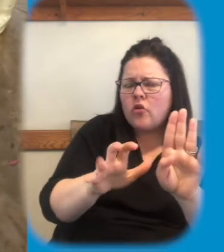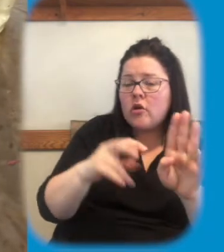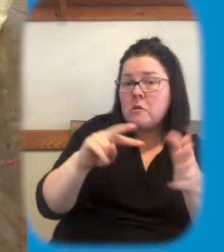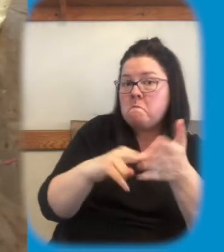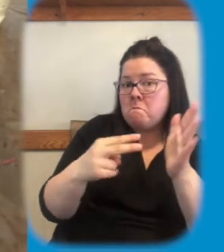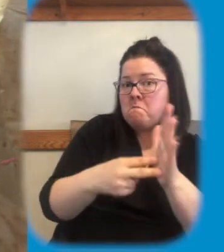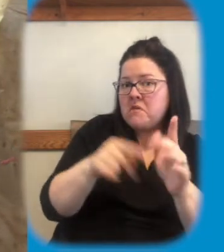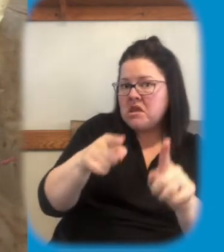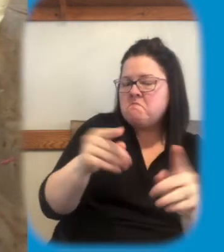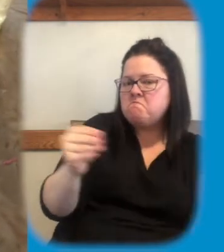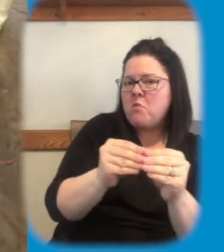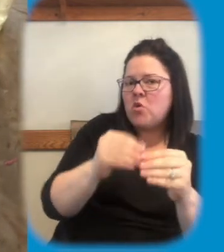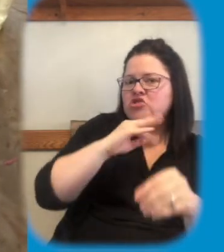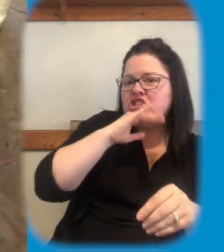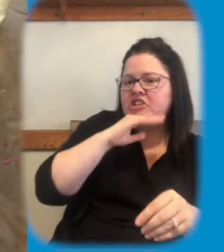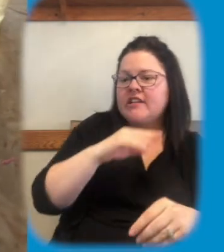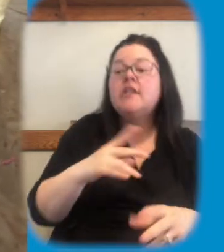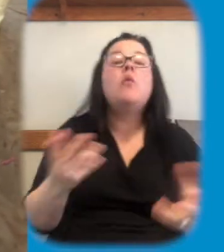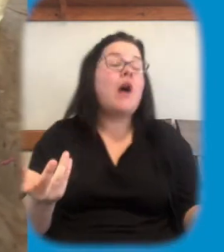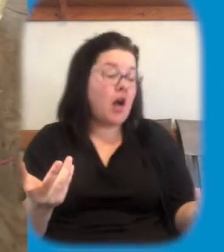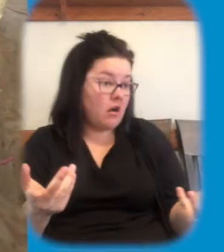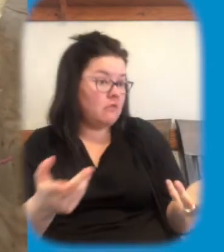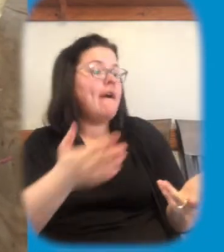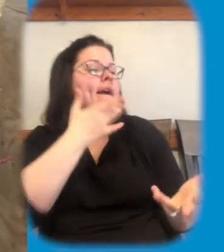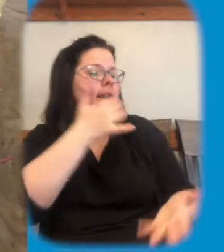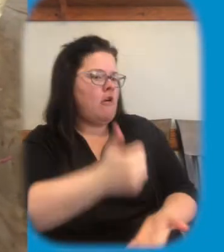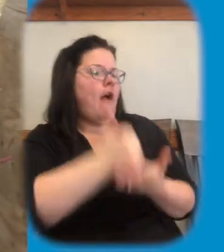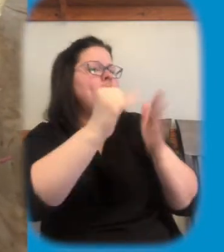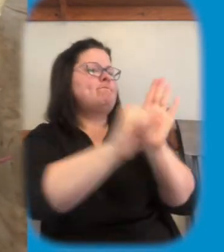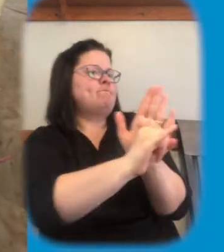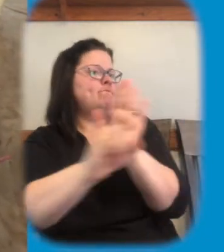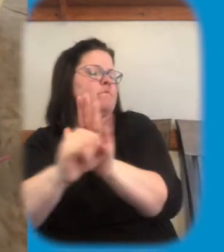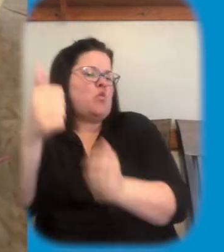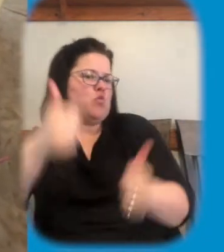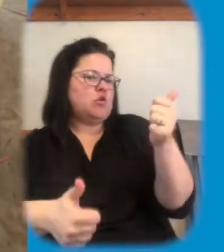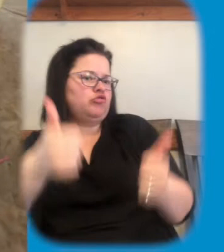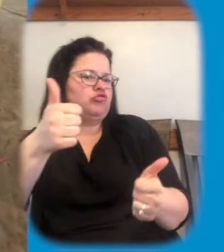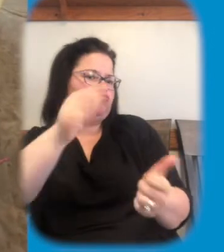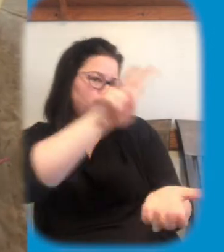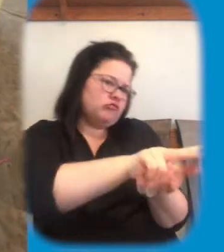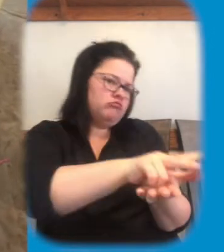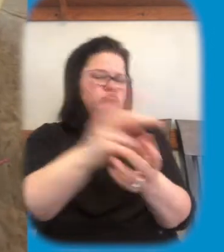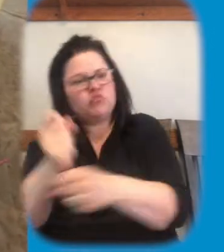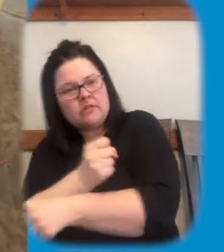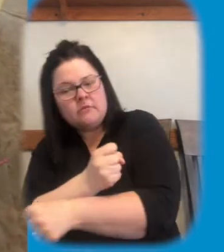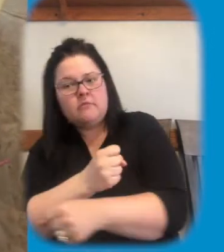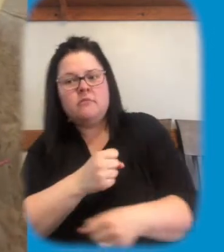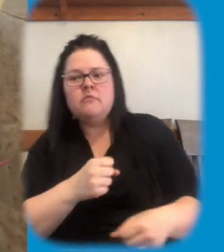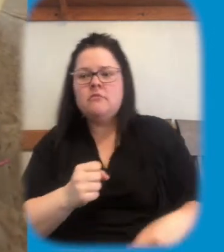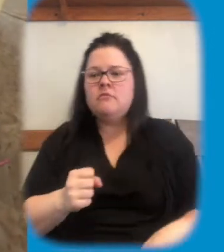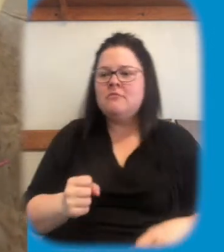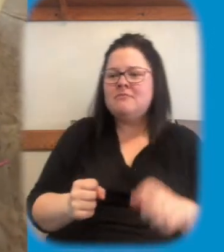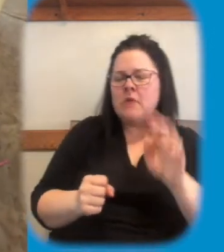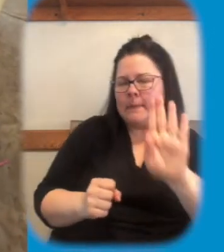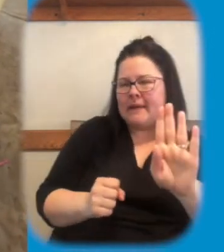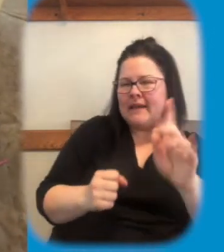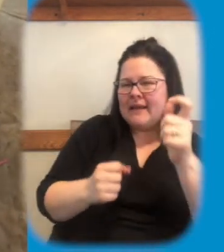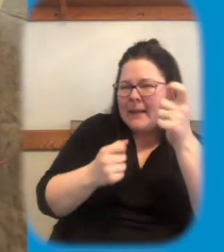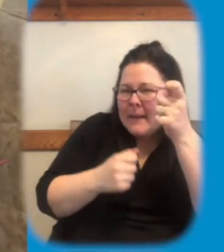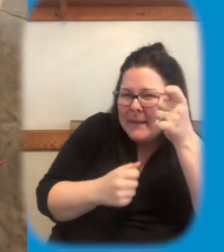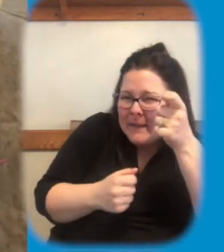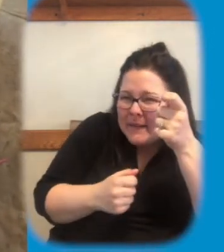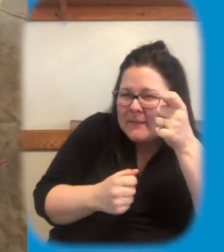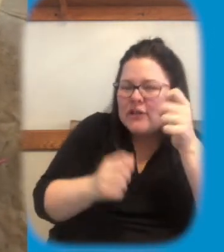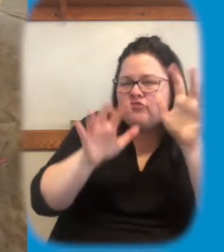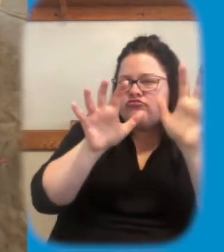of. Well, the color is what we're using to indicate whether it's dirty or not. Because, like, this one's just a bit dimmer.